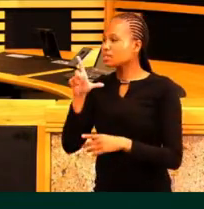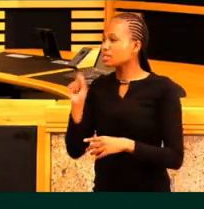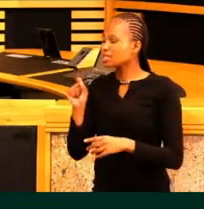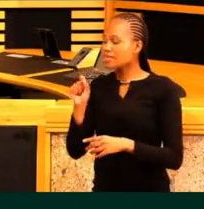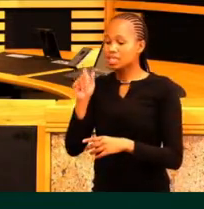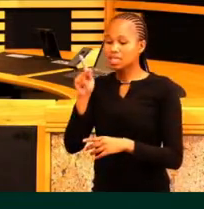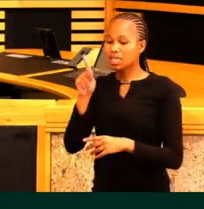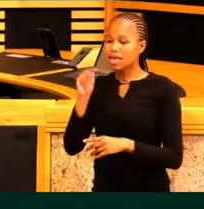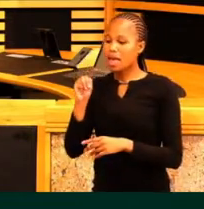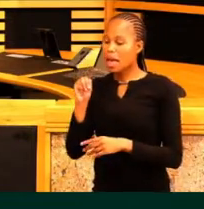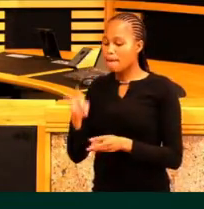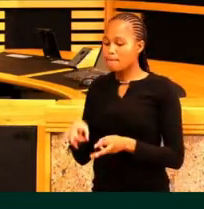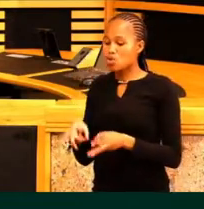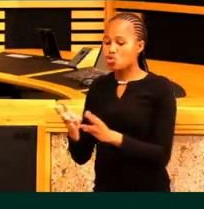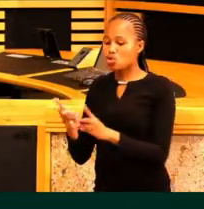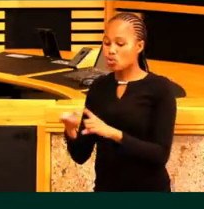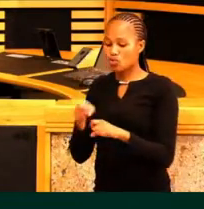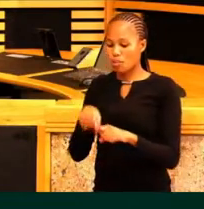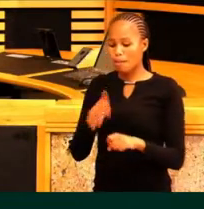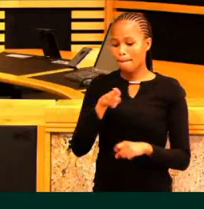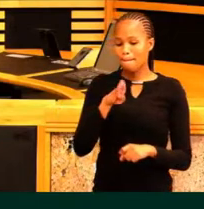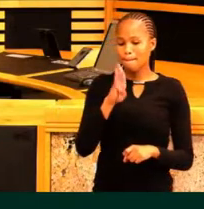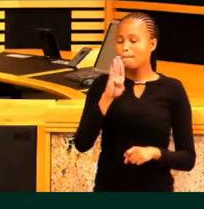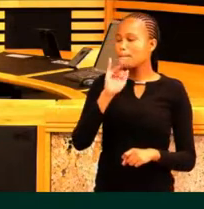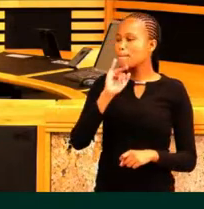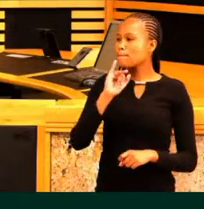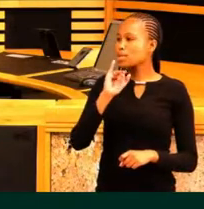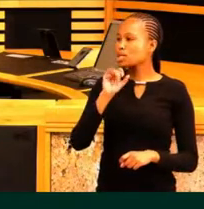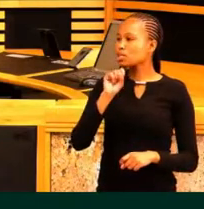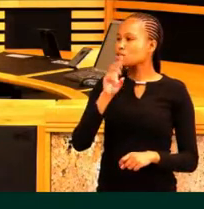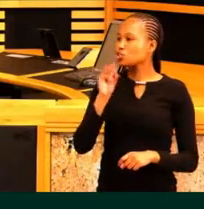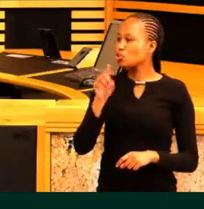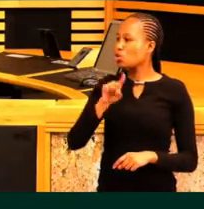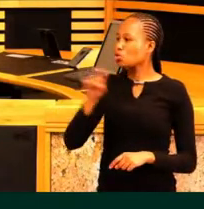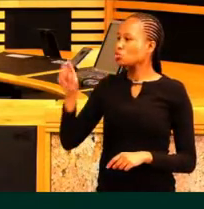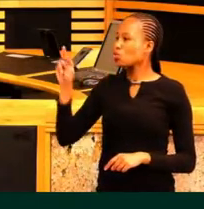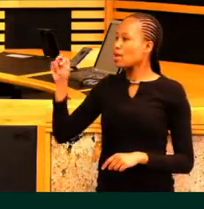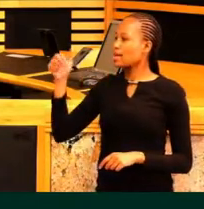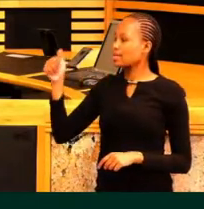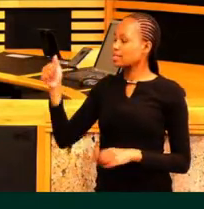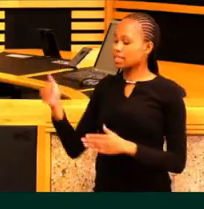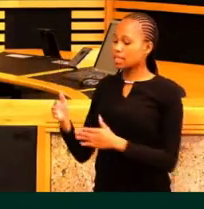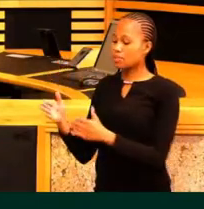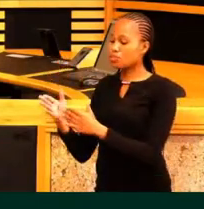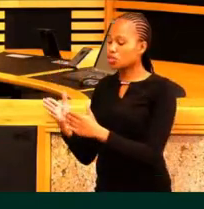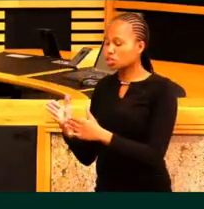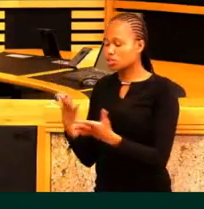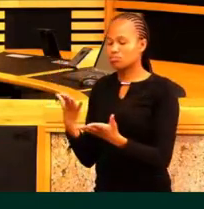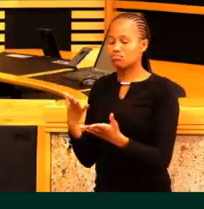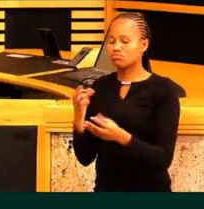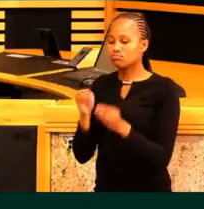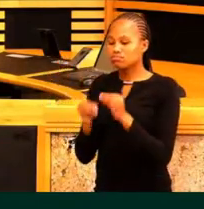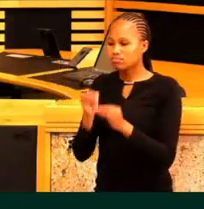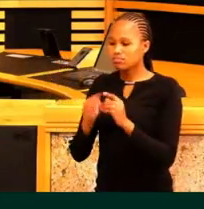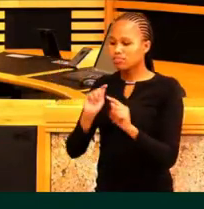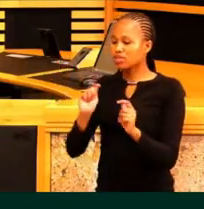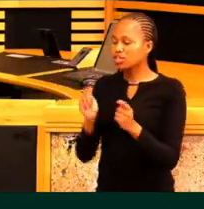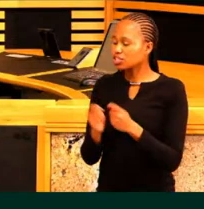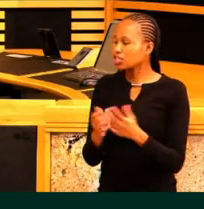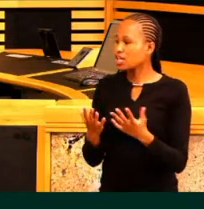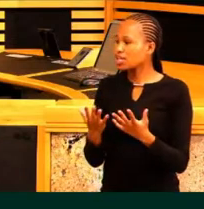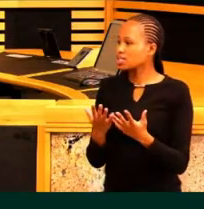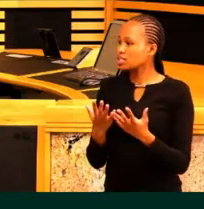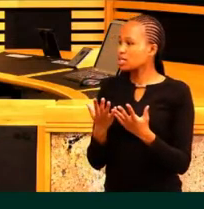kilometer Road from here before to the n6 bridge creating an interchange n6 bridge